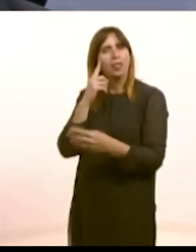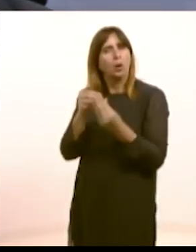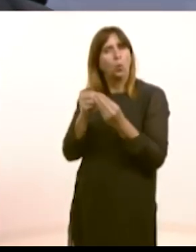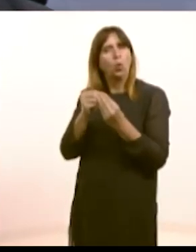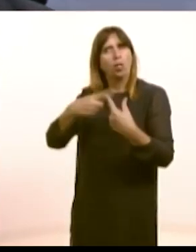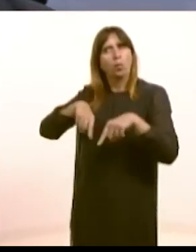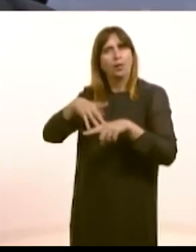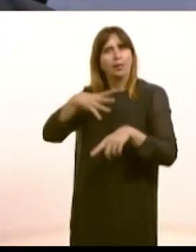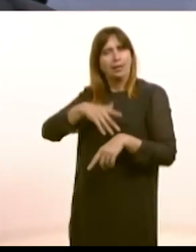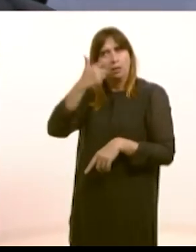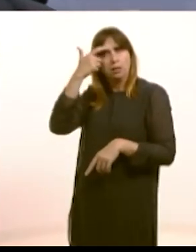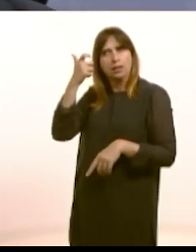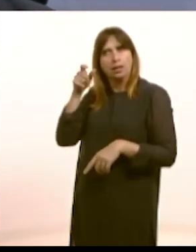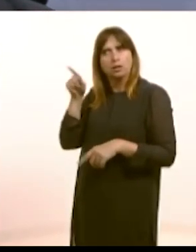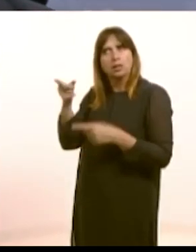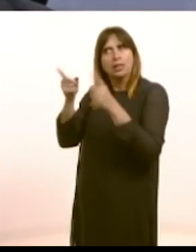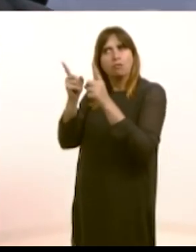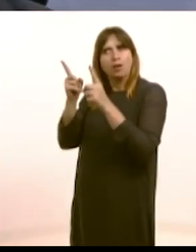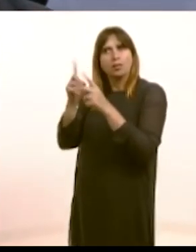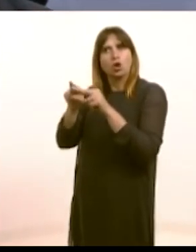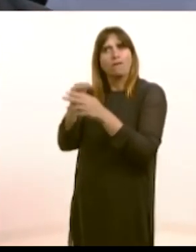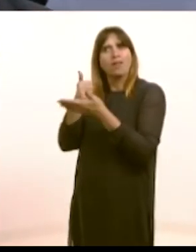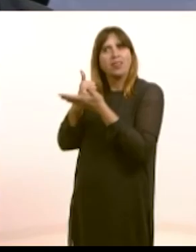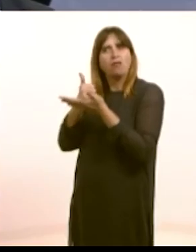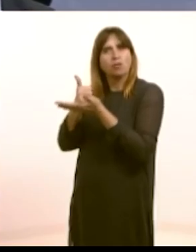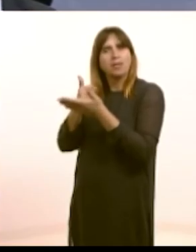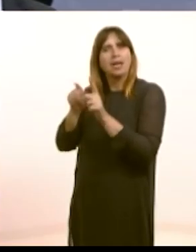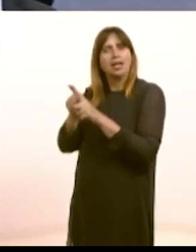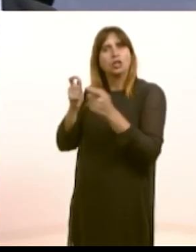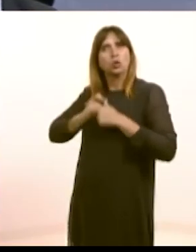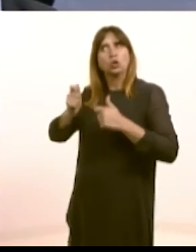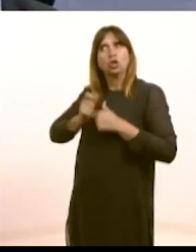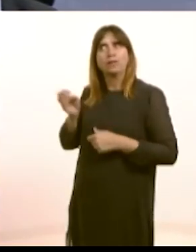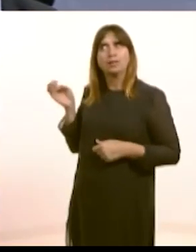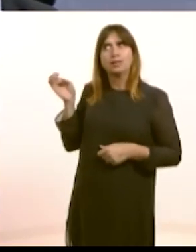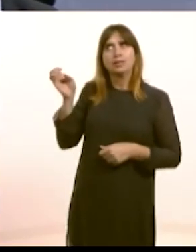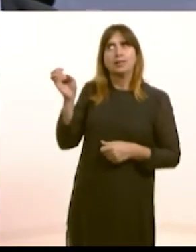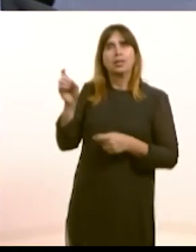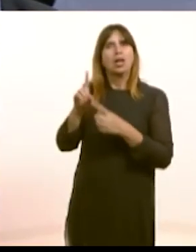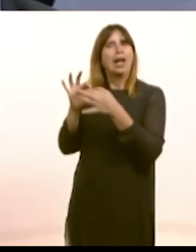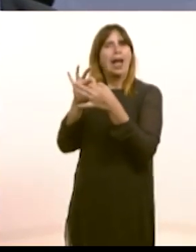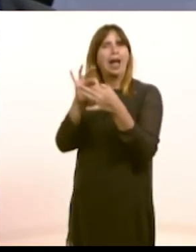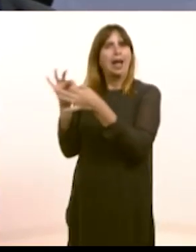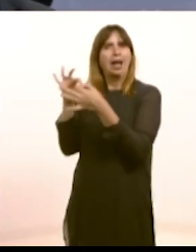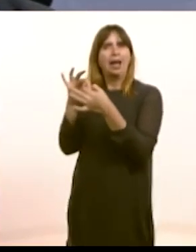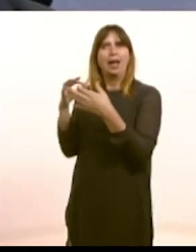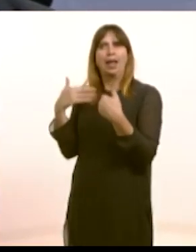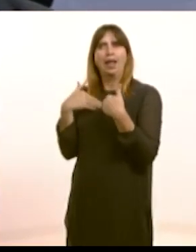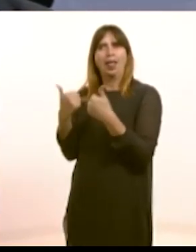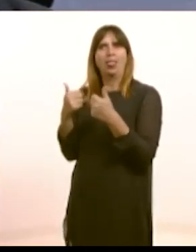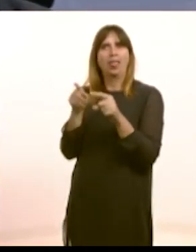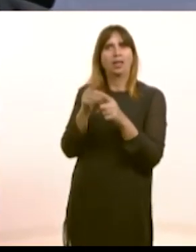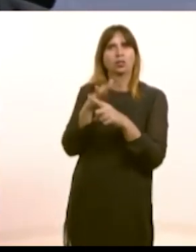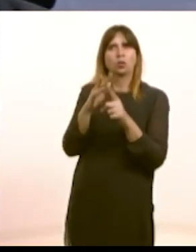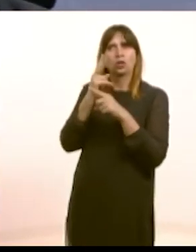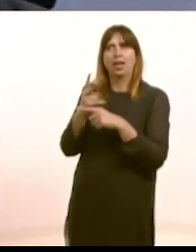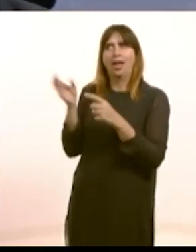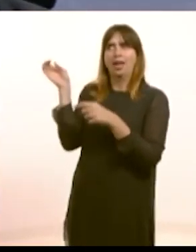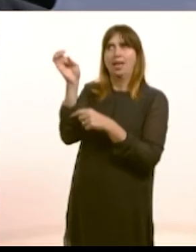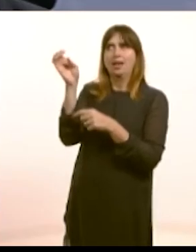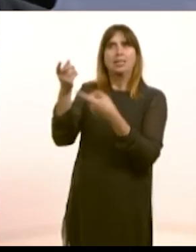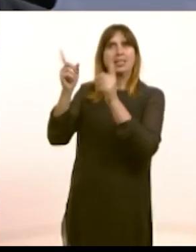benefits that a director of therapies and social services, allied healthcare professionals, can bring to the